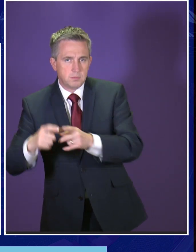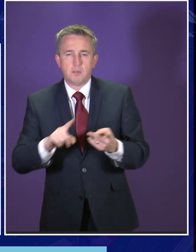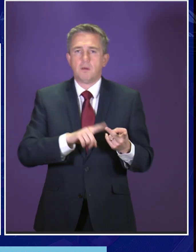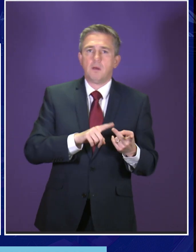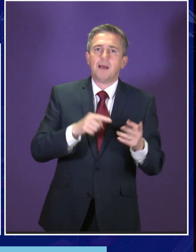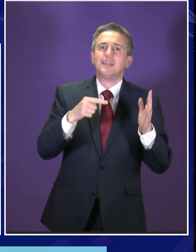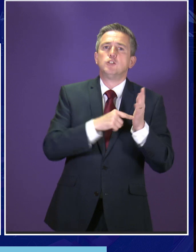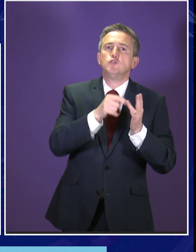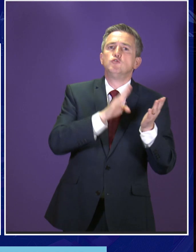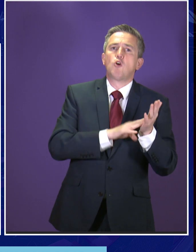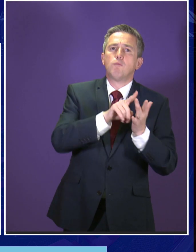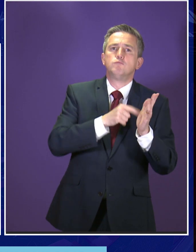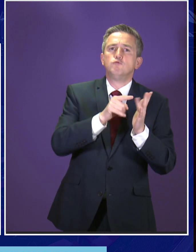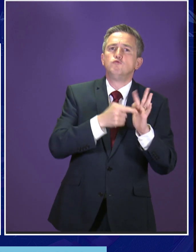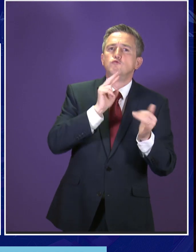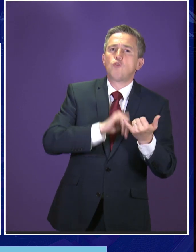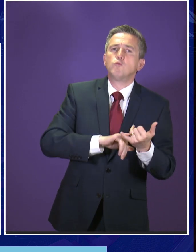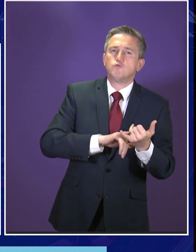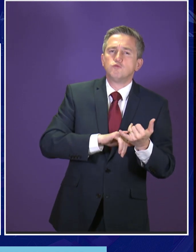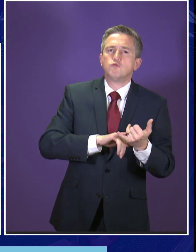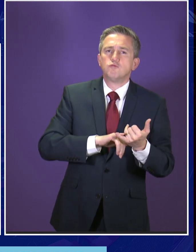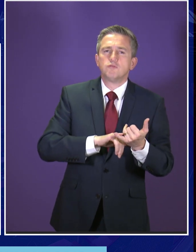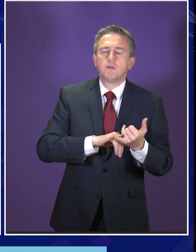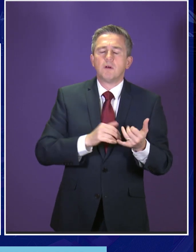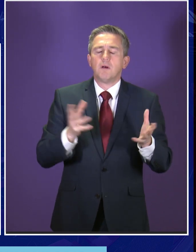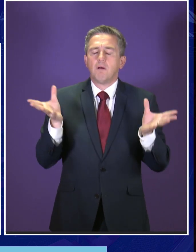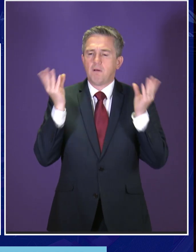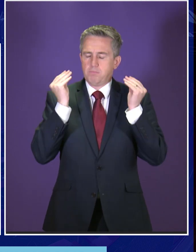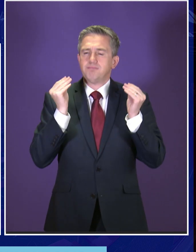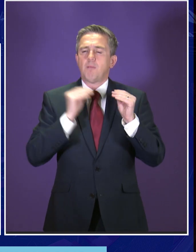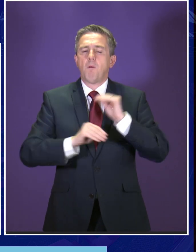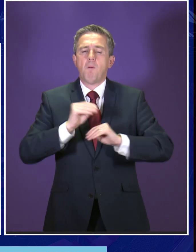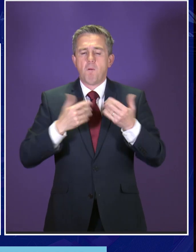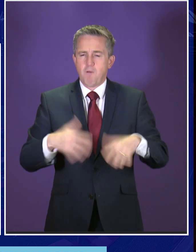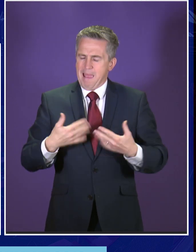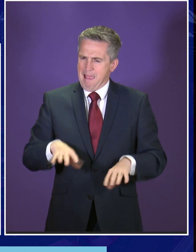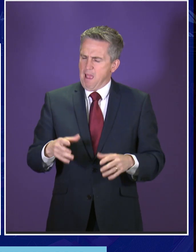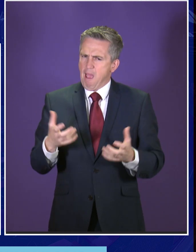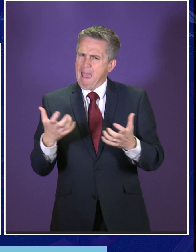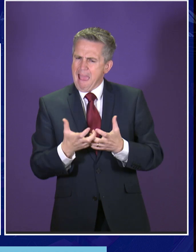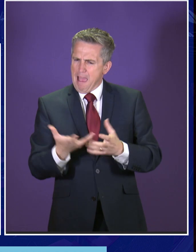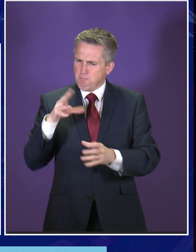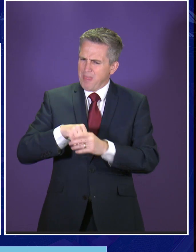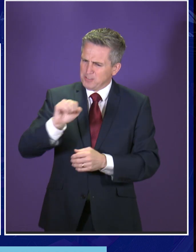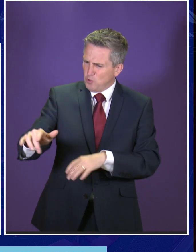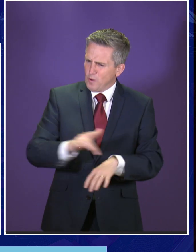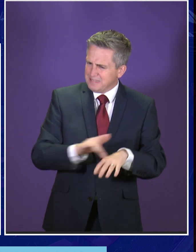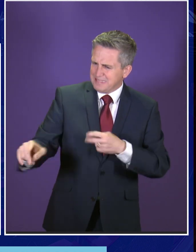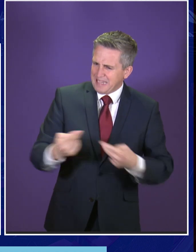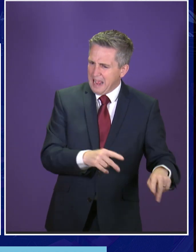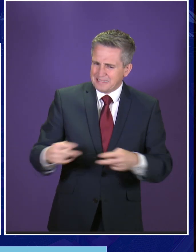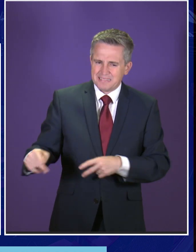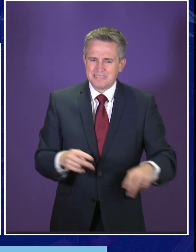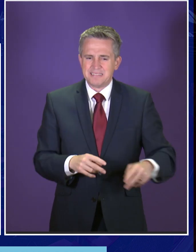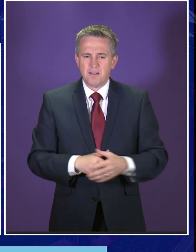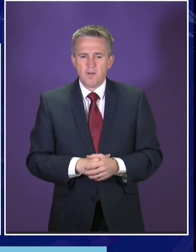Jones. I can't quite detect that in the way you dance, but I will believe you. I'm sure we